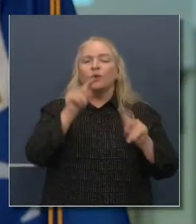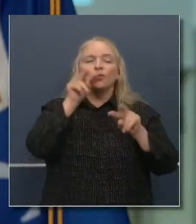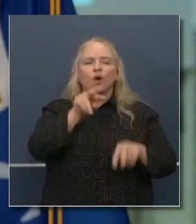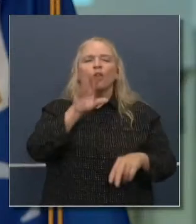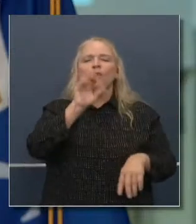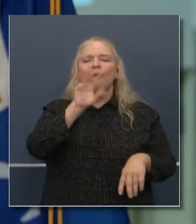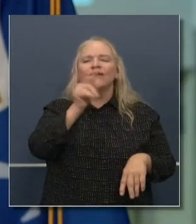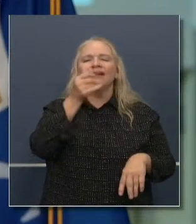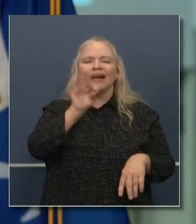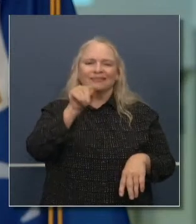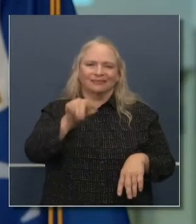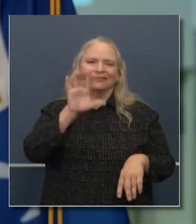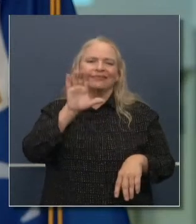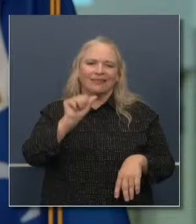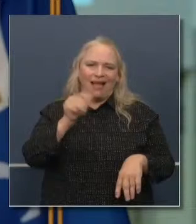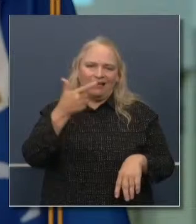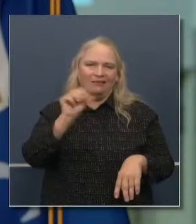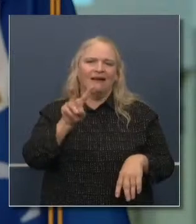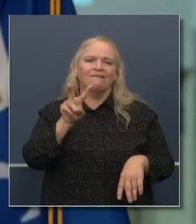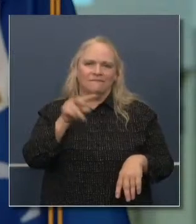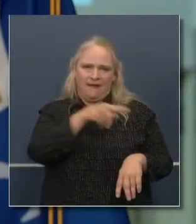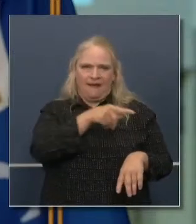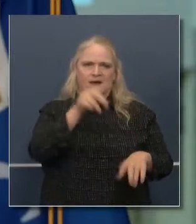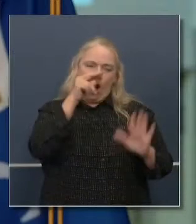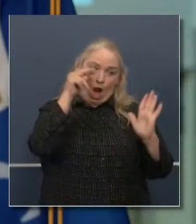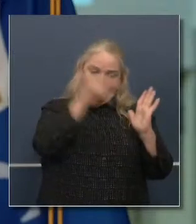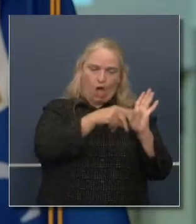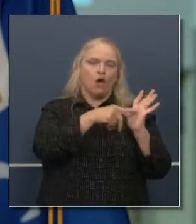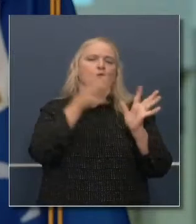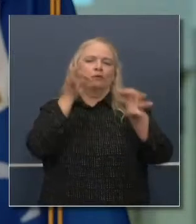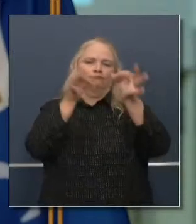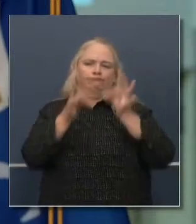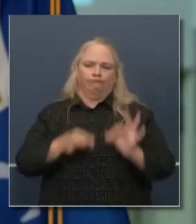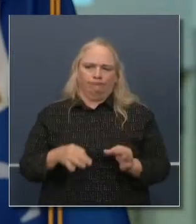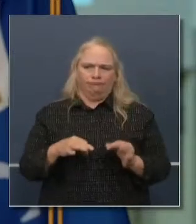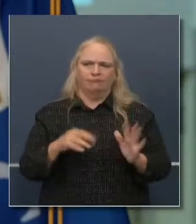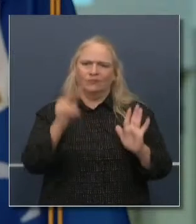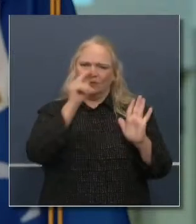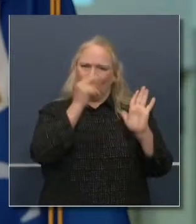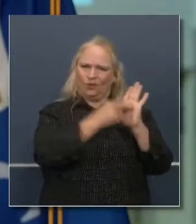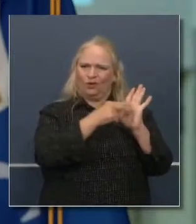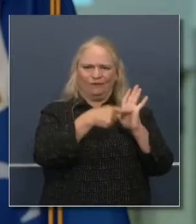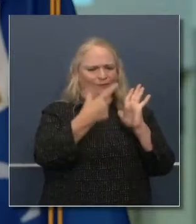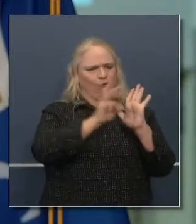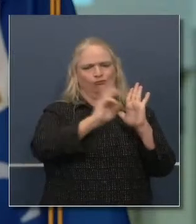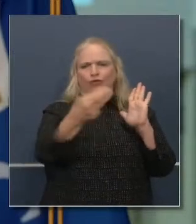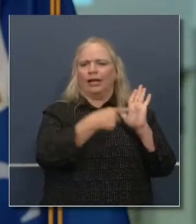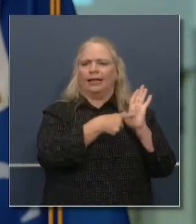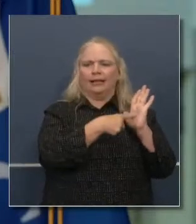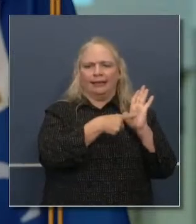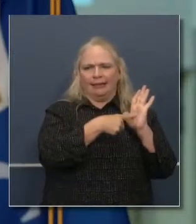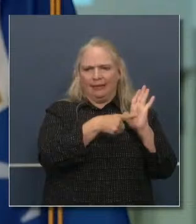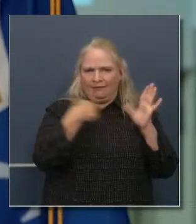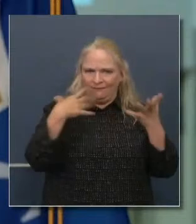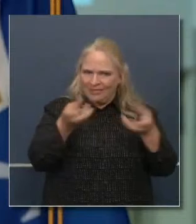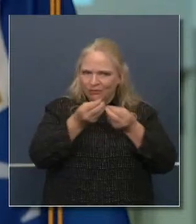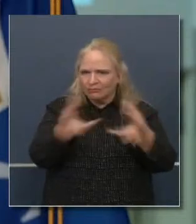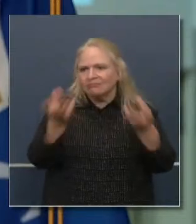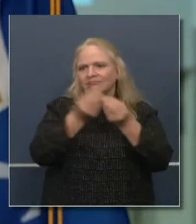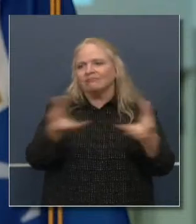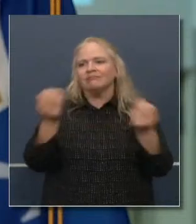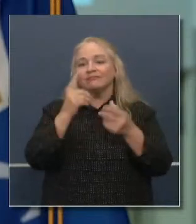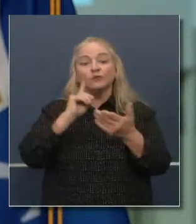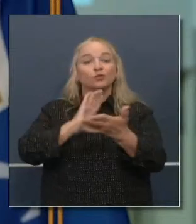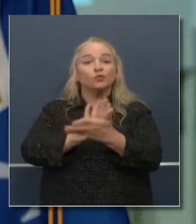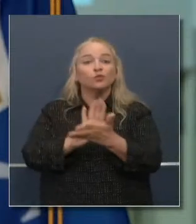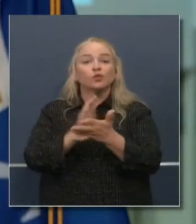covid19.ca.gov website, covid19.ca.gov website. You'll see the guidance we put out through our Department of Public